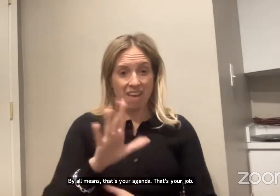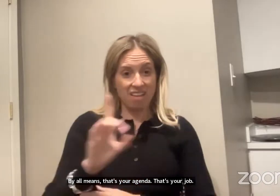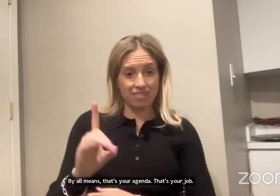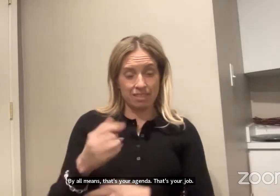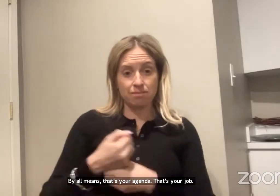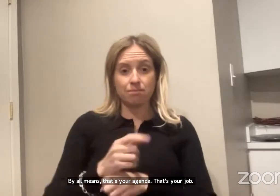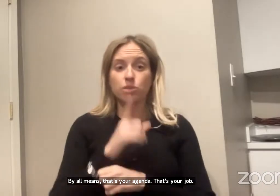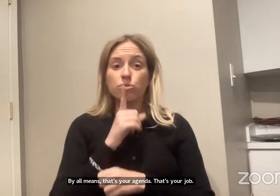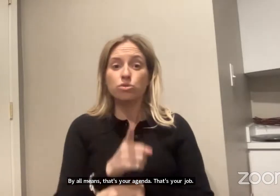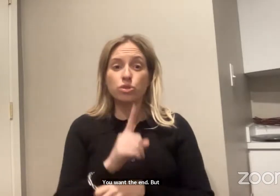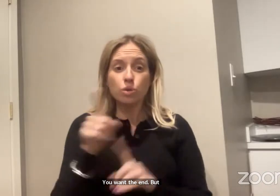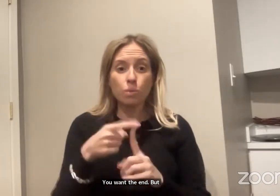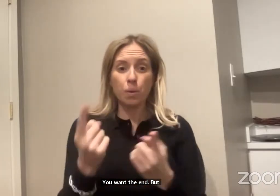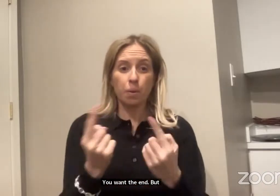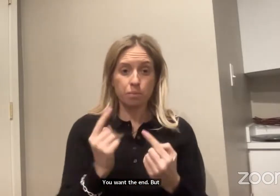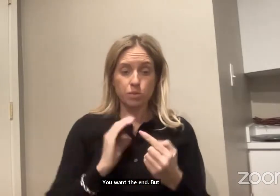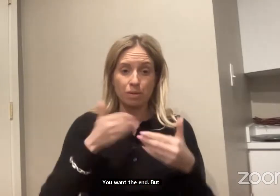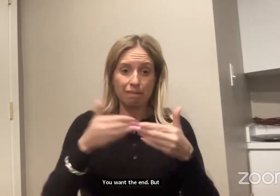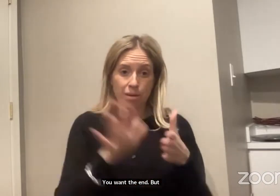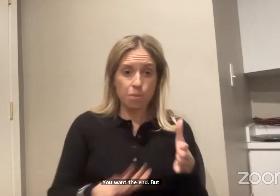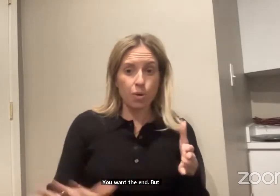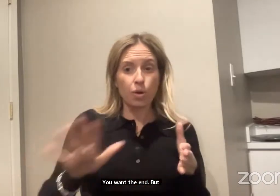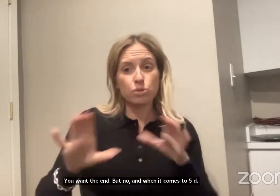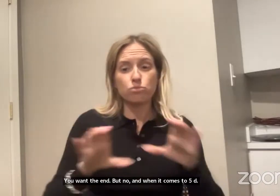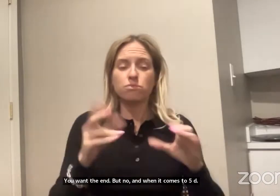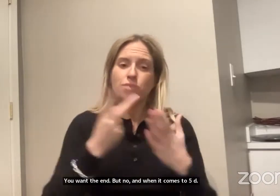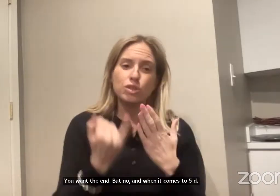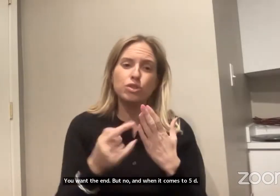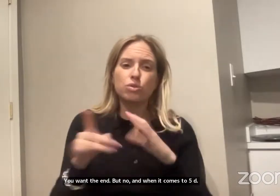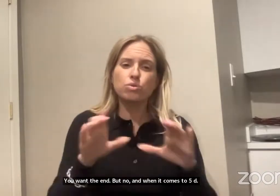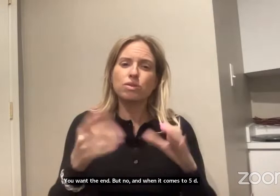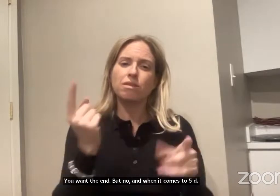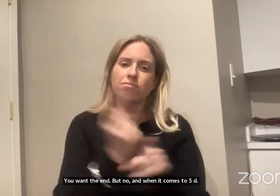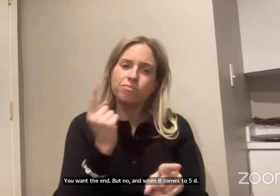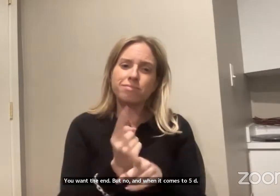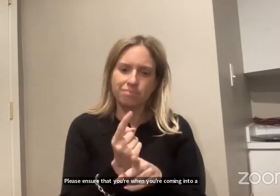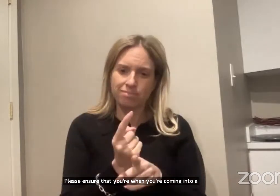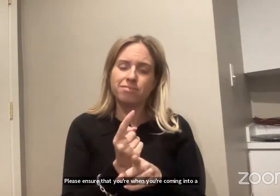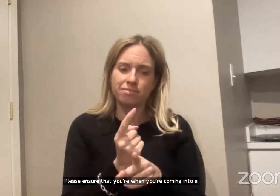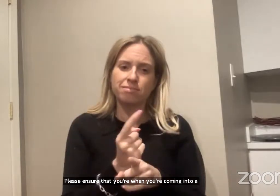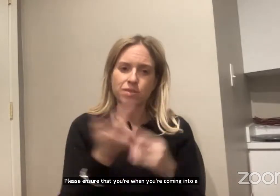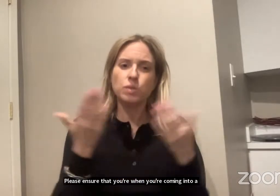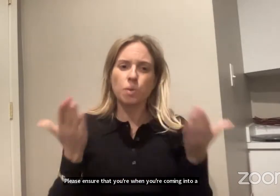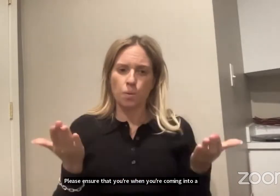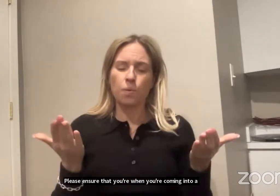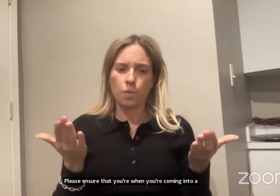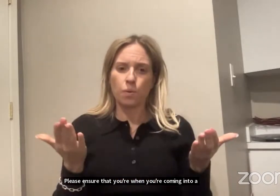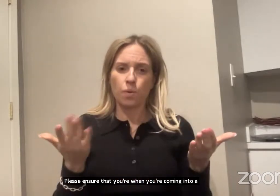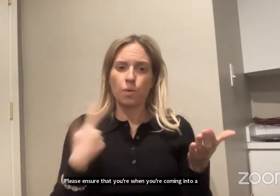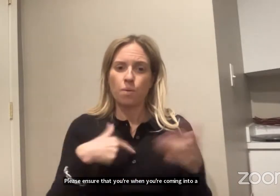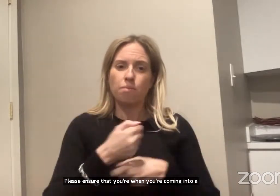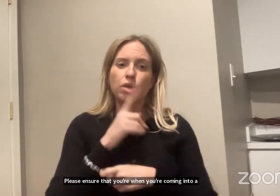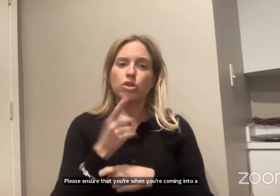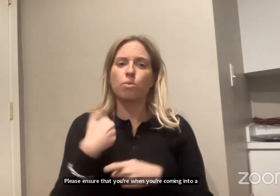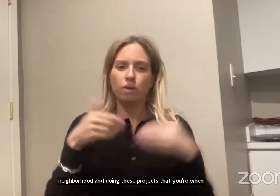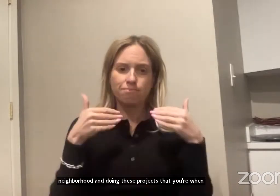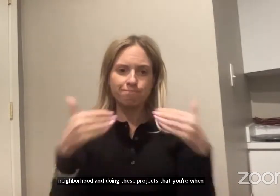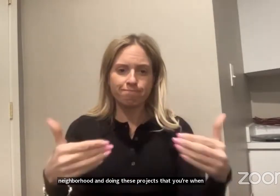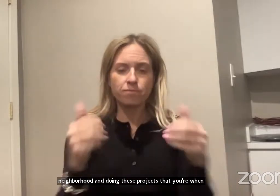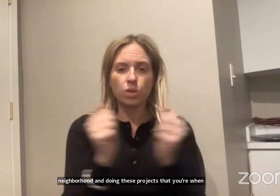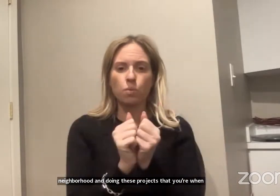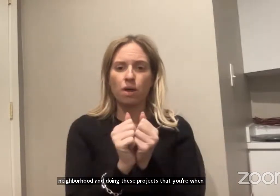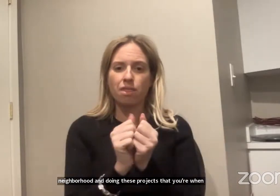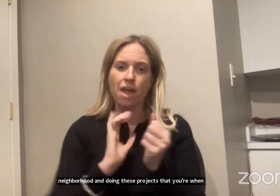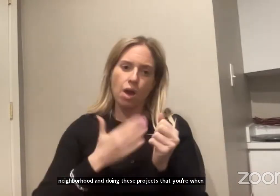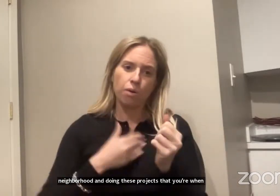that when you're coming into a neighborhood and doing these projects, that you're doing them correctly. So we'll ensure that we move forward with opposing